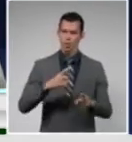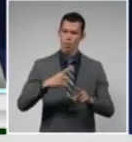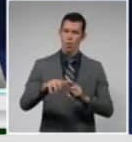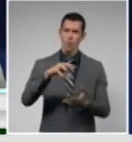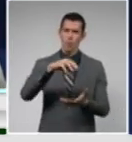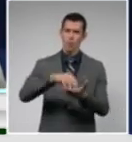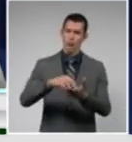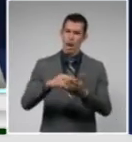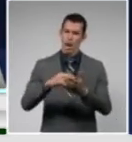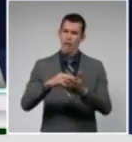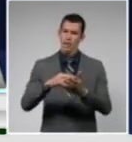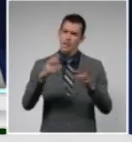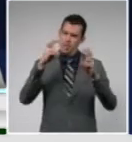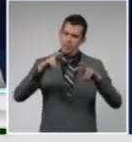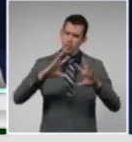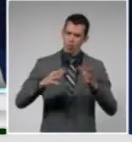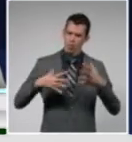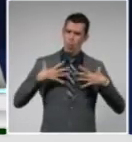279 in the Naval Hospital,